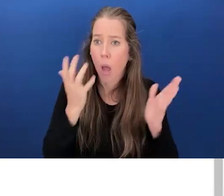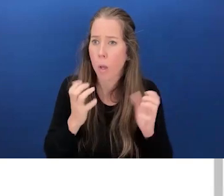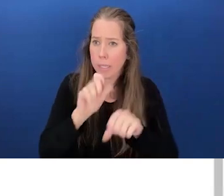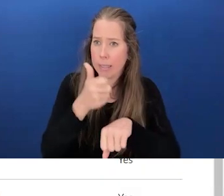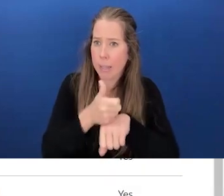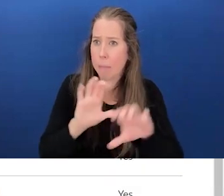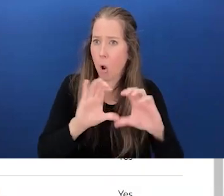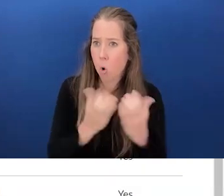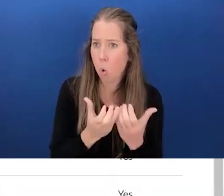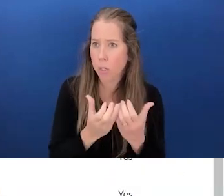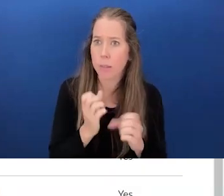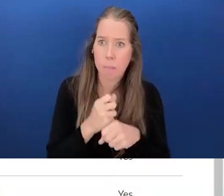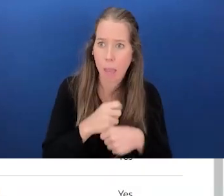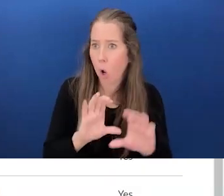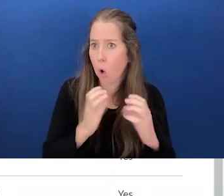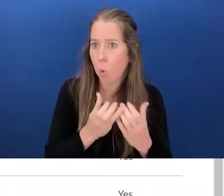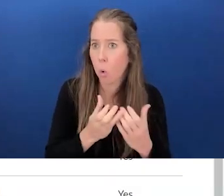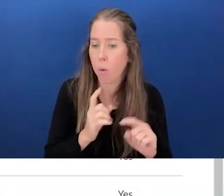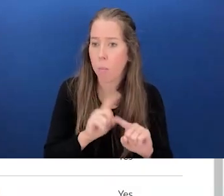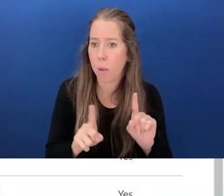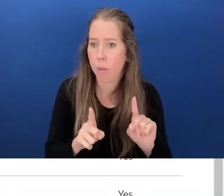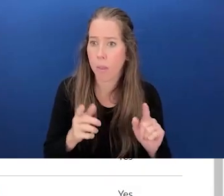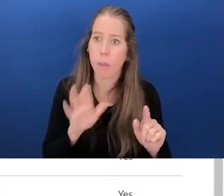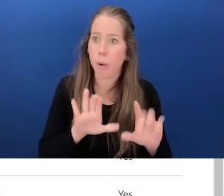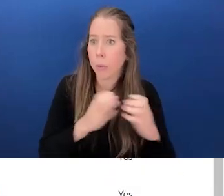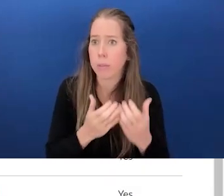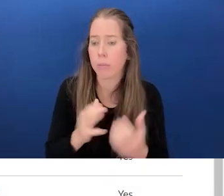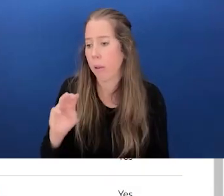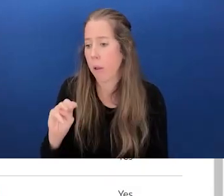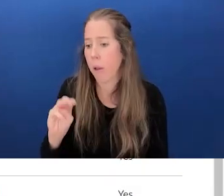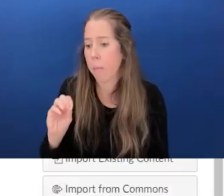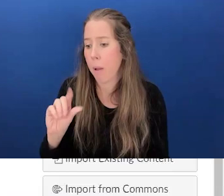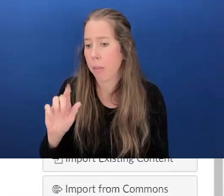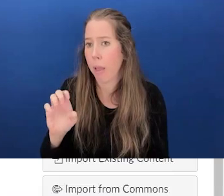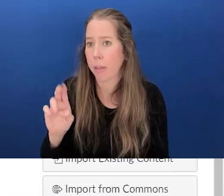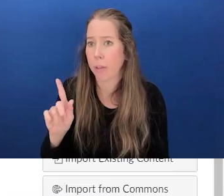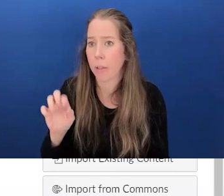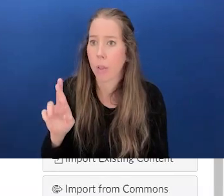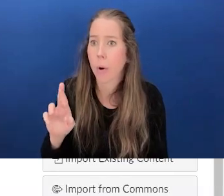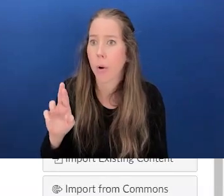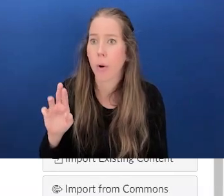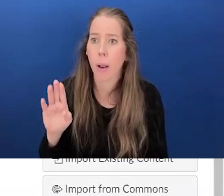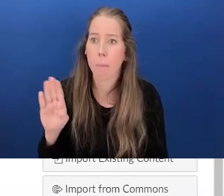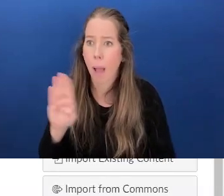course, but they might have their course in molecular biology, like an LLM, like ChatGPT